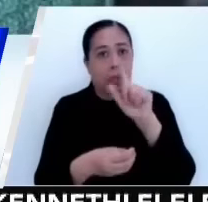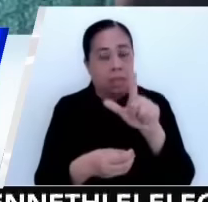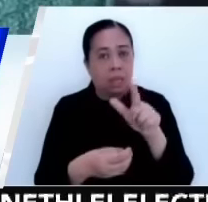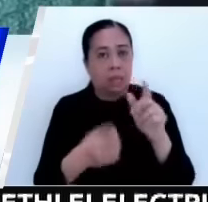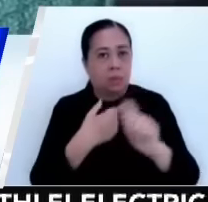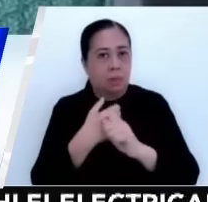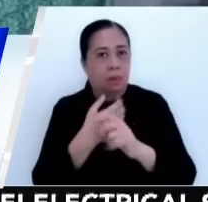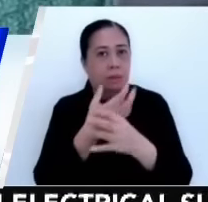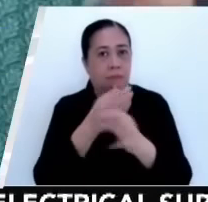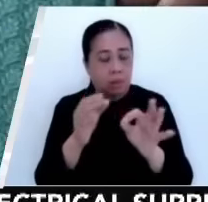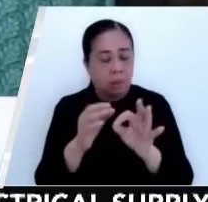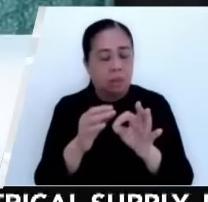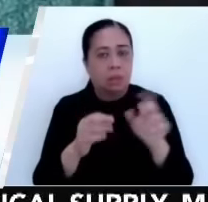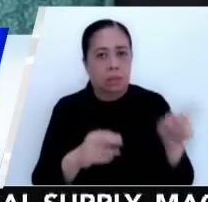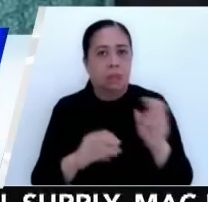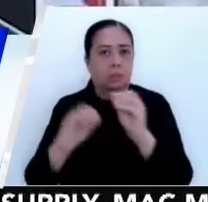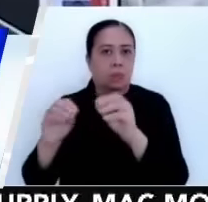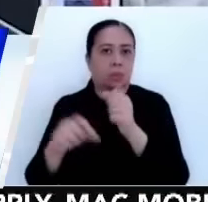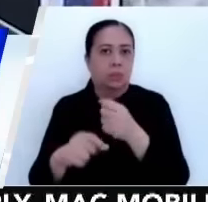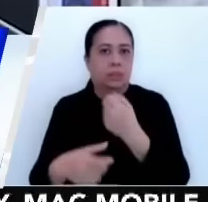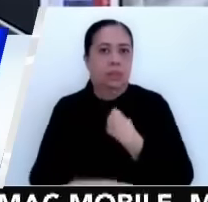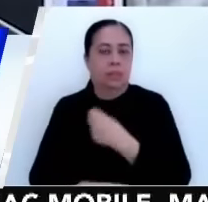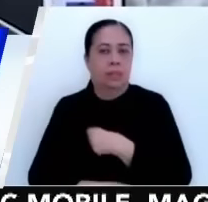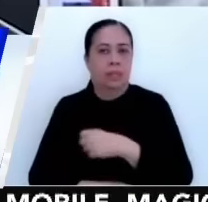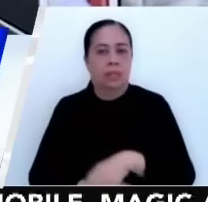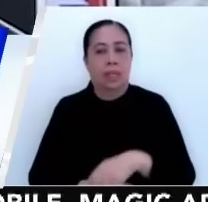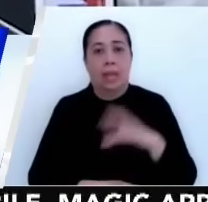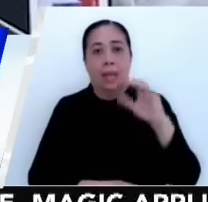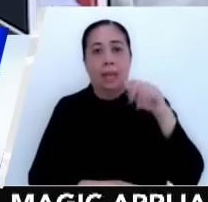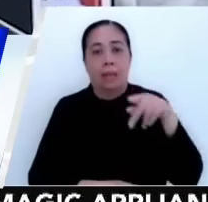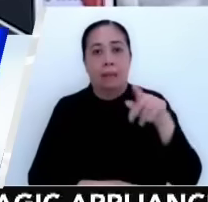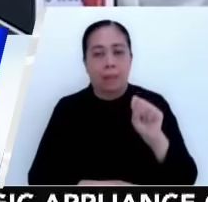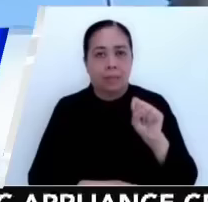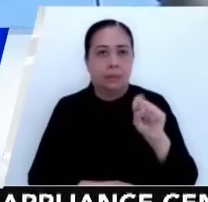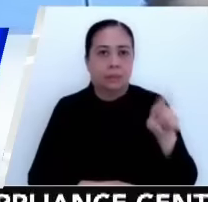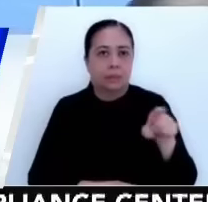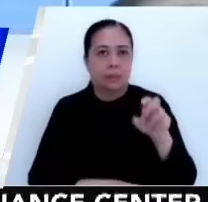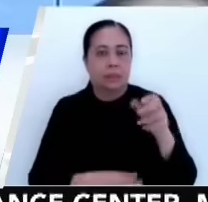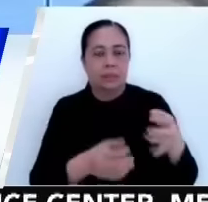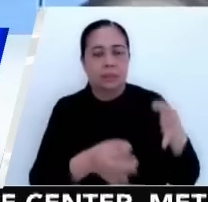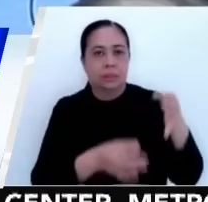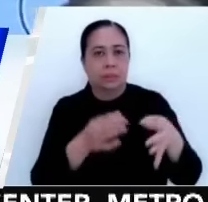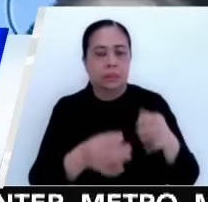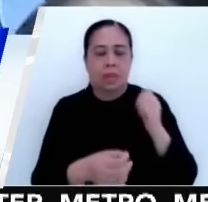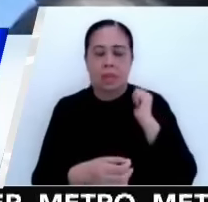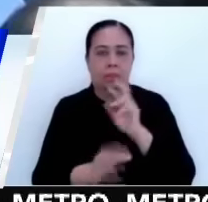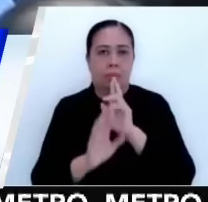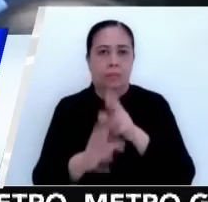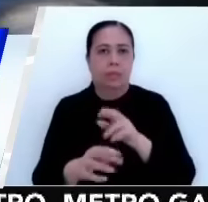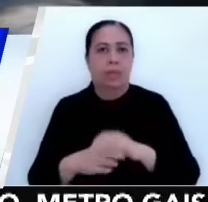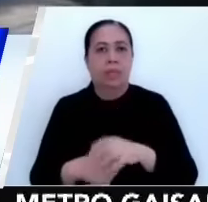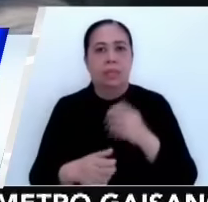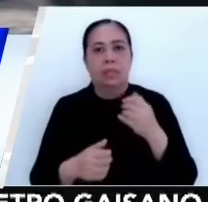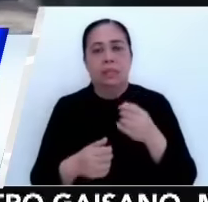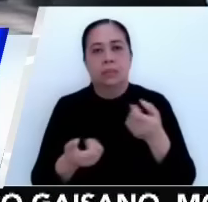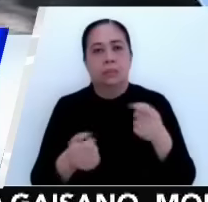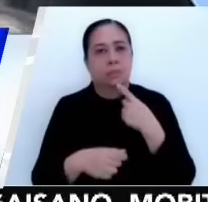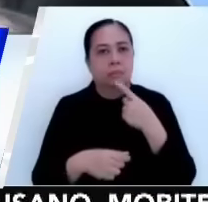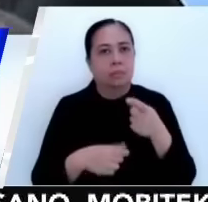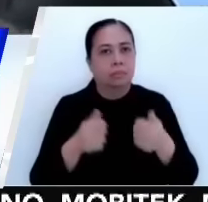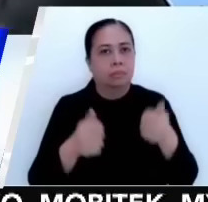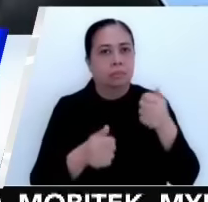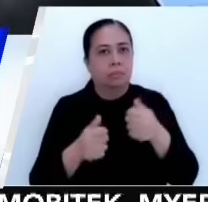Ang Capas RTC Branch 109 tumangging magbigay ng pahayag sa issue. Paliwanag ni Ombudsman Samuel Martires kung